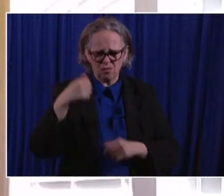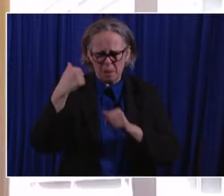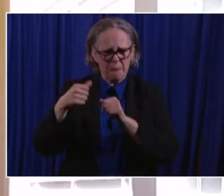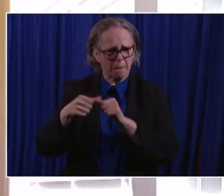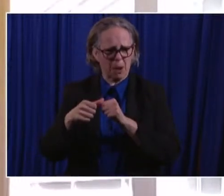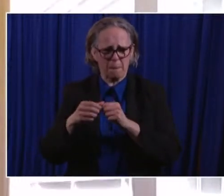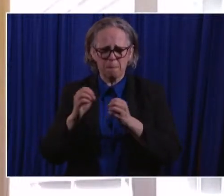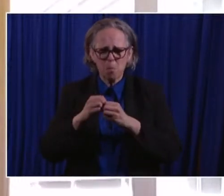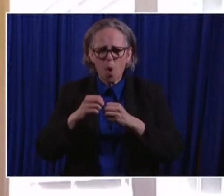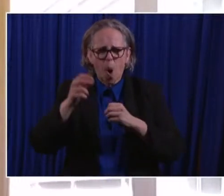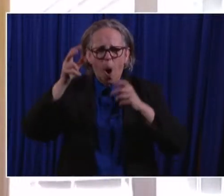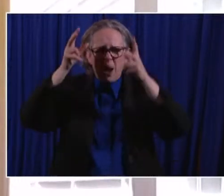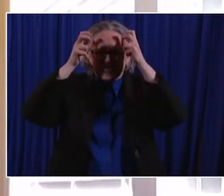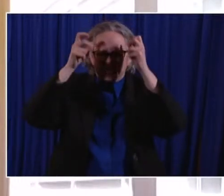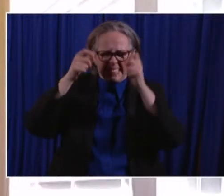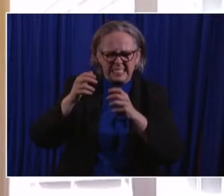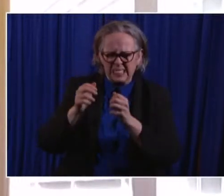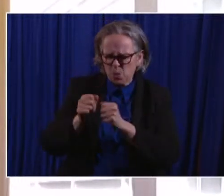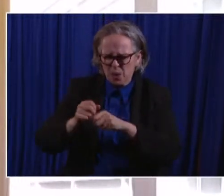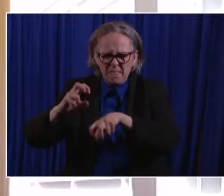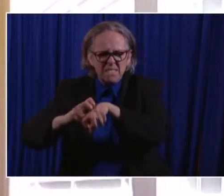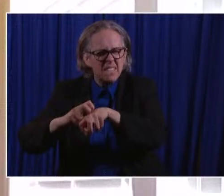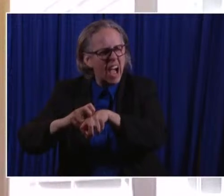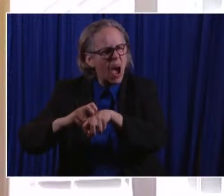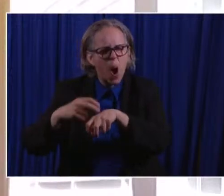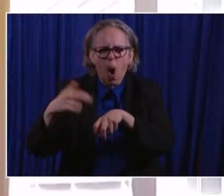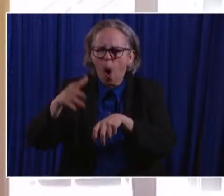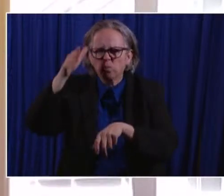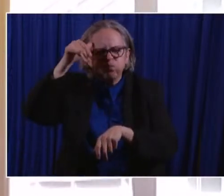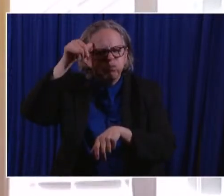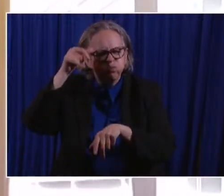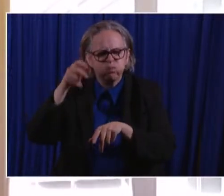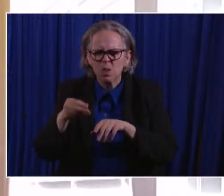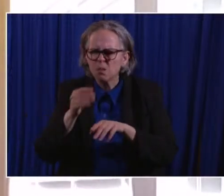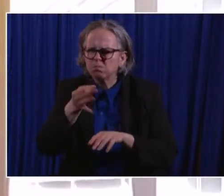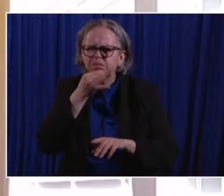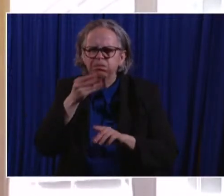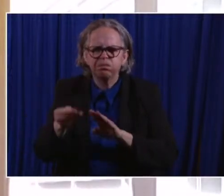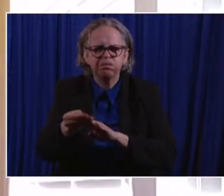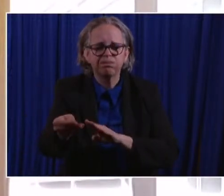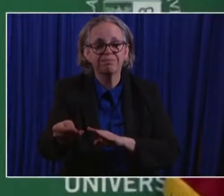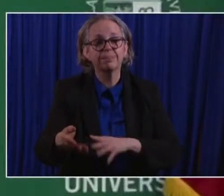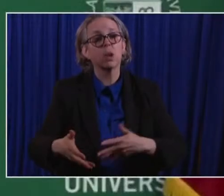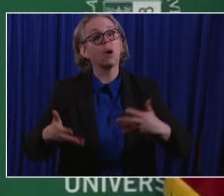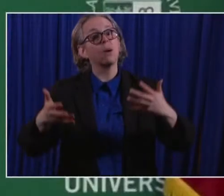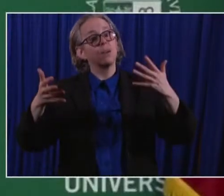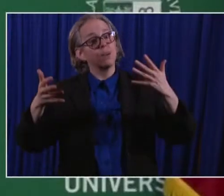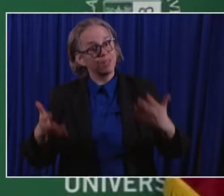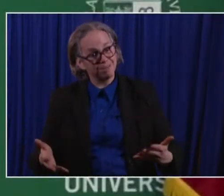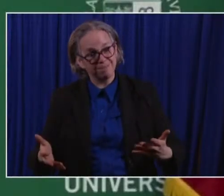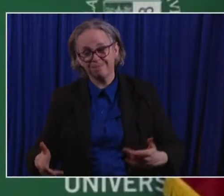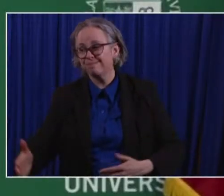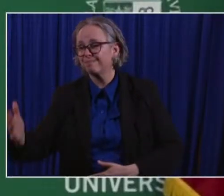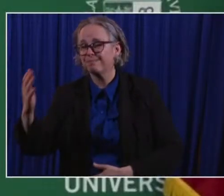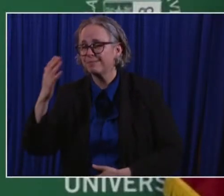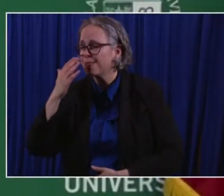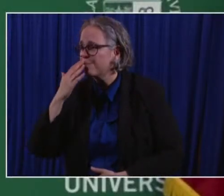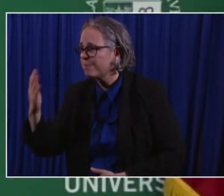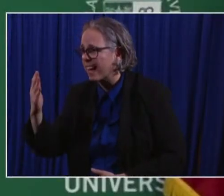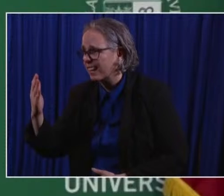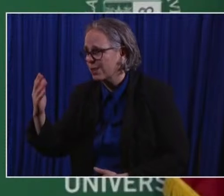attack unprotected people all over the world. Thank you, Governor. Doctor, thank you very much. Lieutenant Governor.